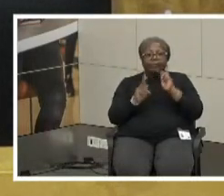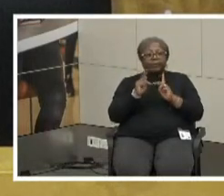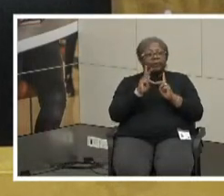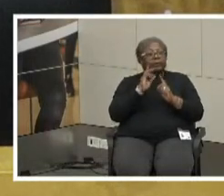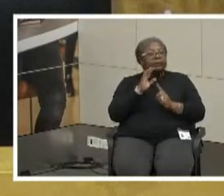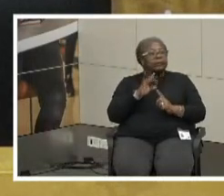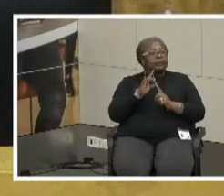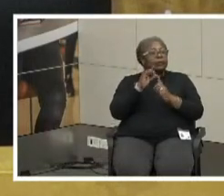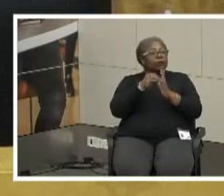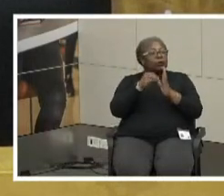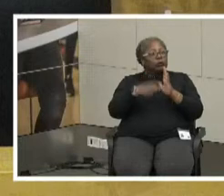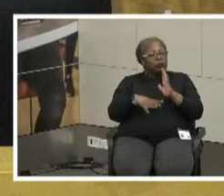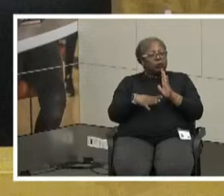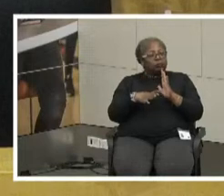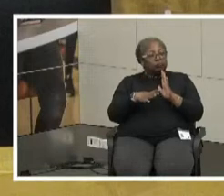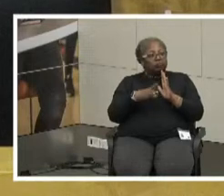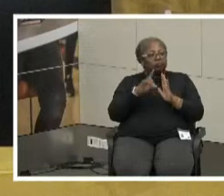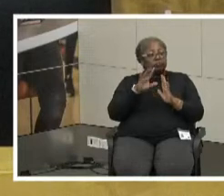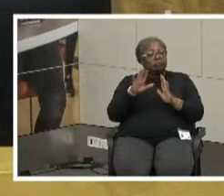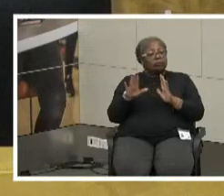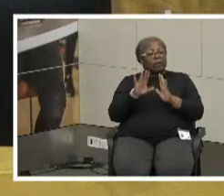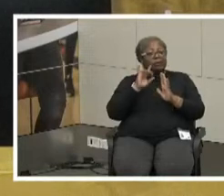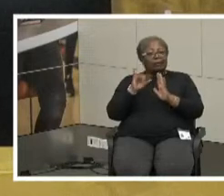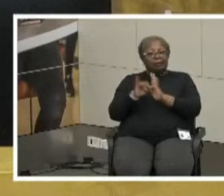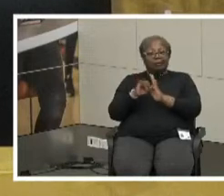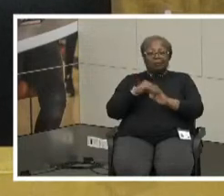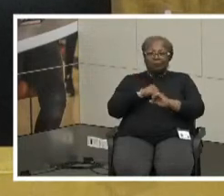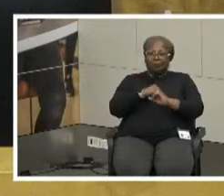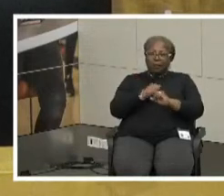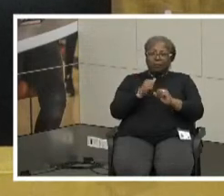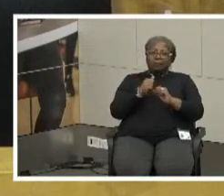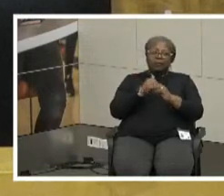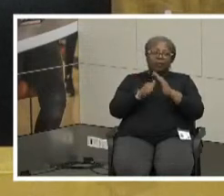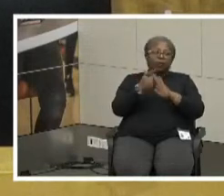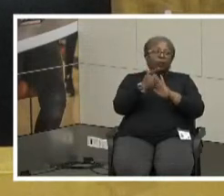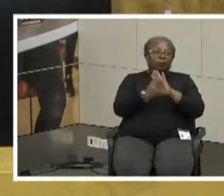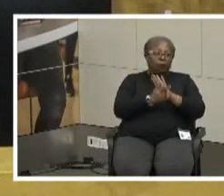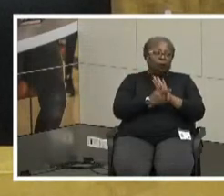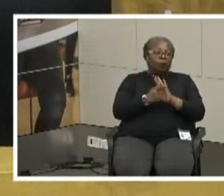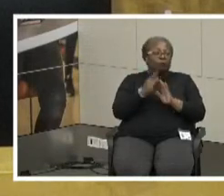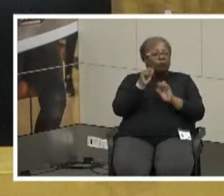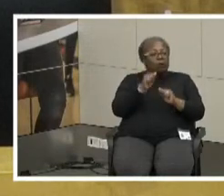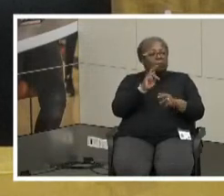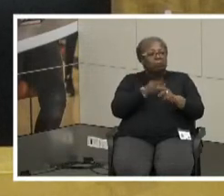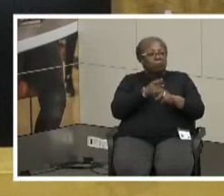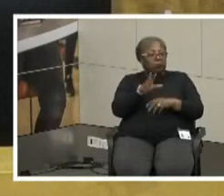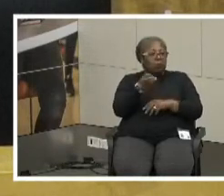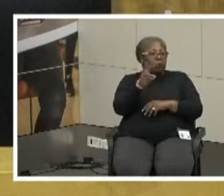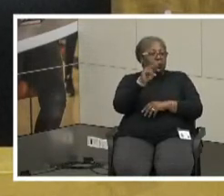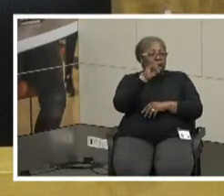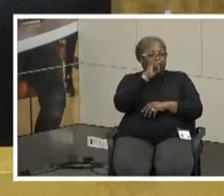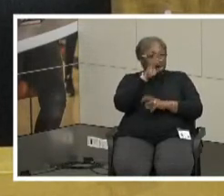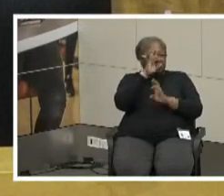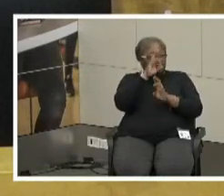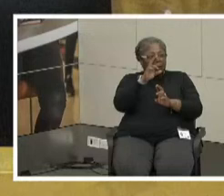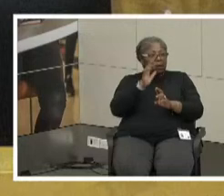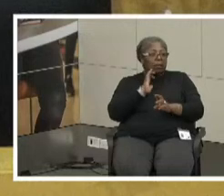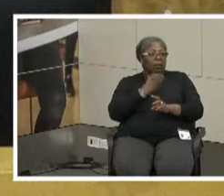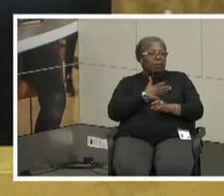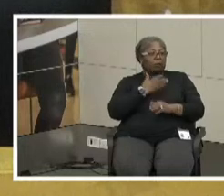especially students as our identity is protected under the law but you may name your own child I ask that you please respect our